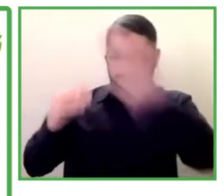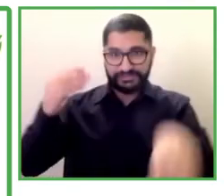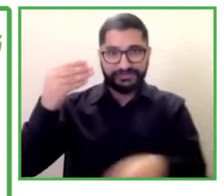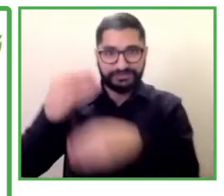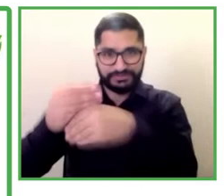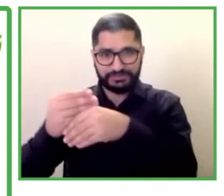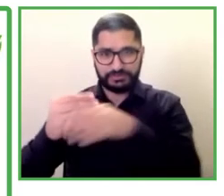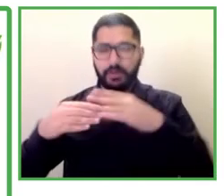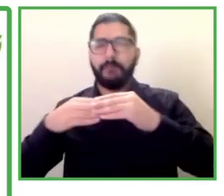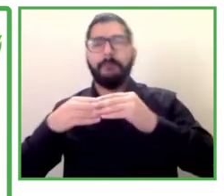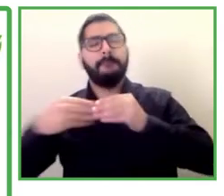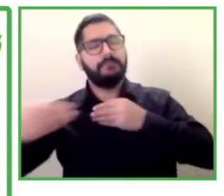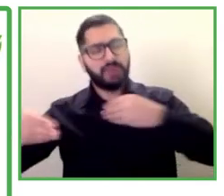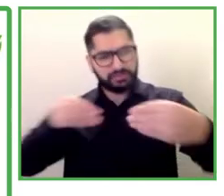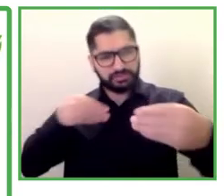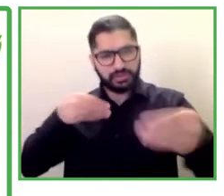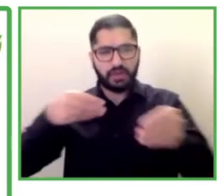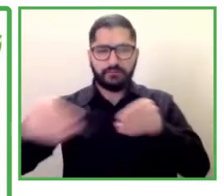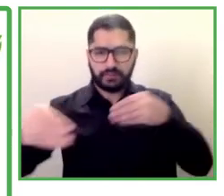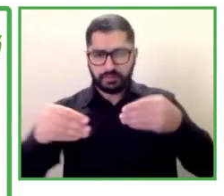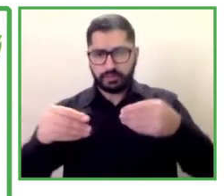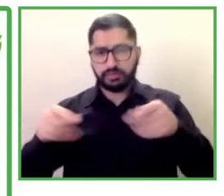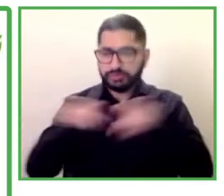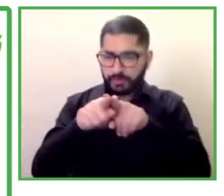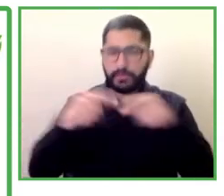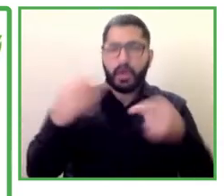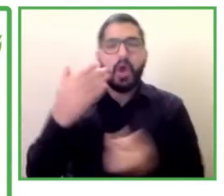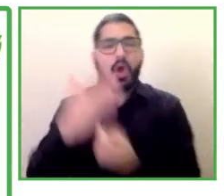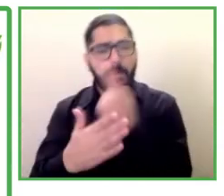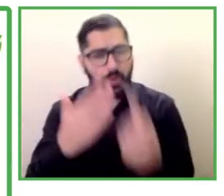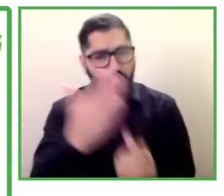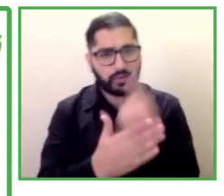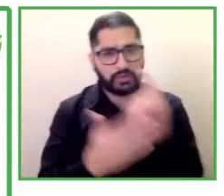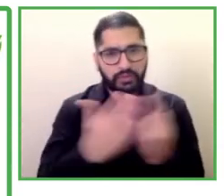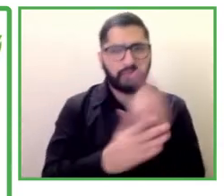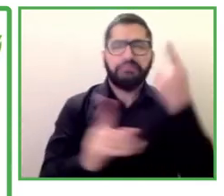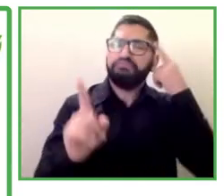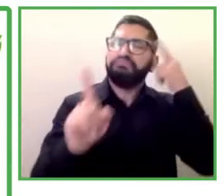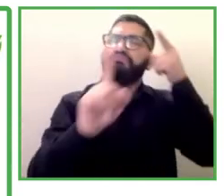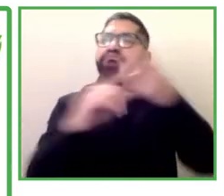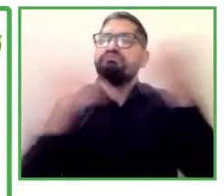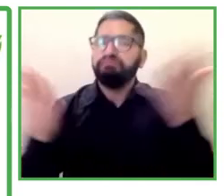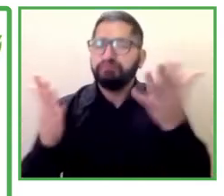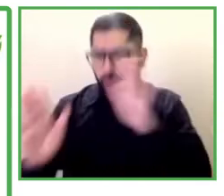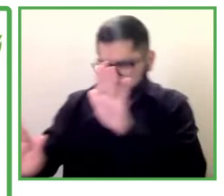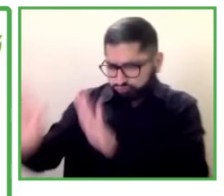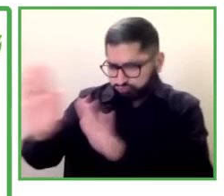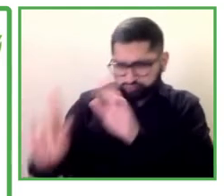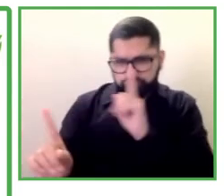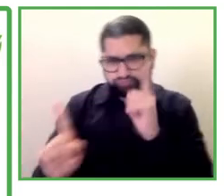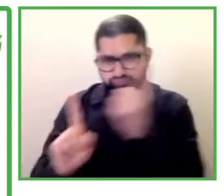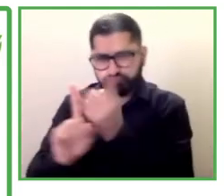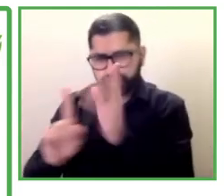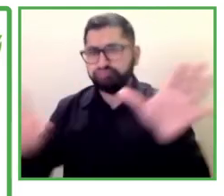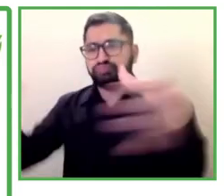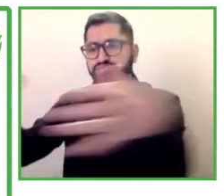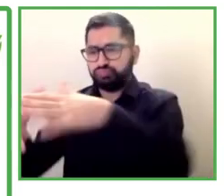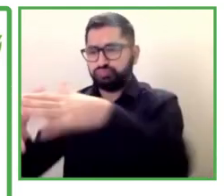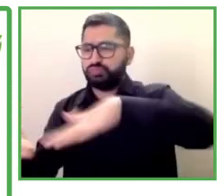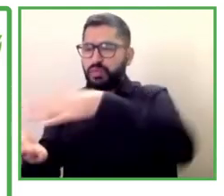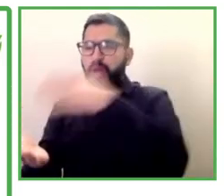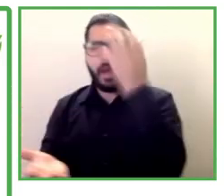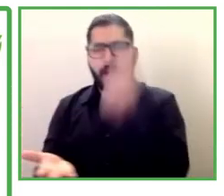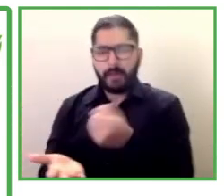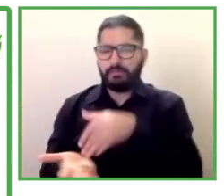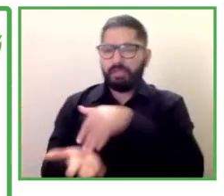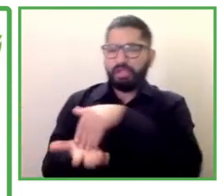in protecting vulnerable populations and implementing telework, among other accommodations in the face of the COVID-19 pandemic.